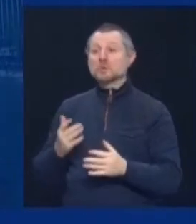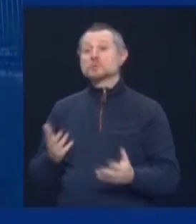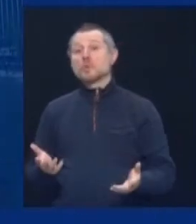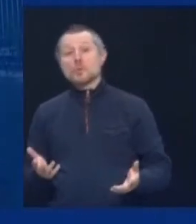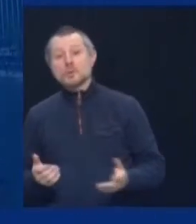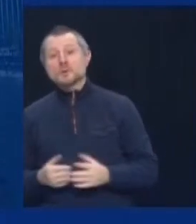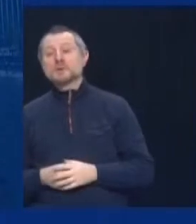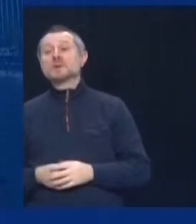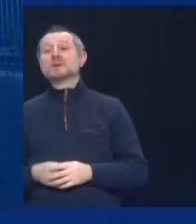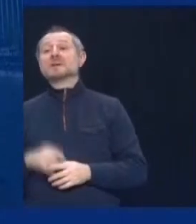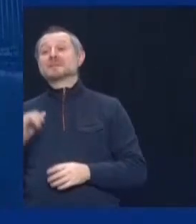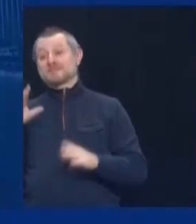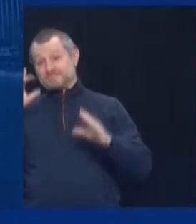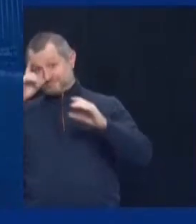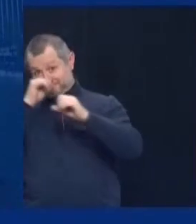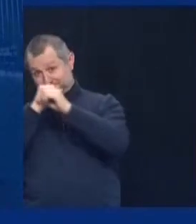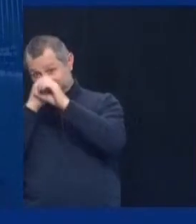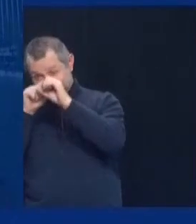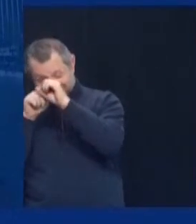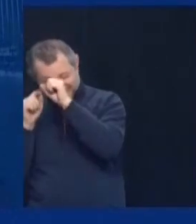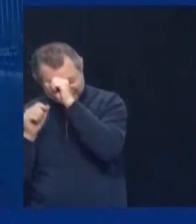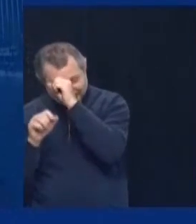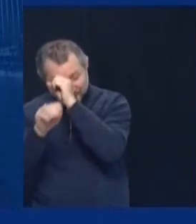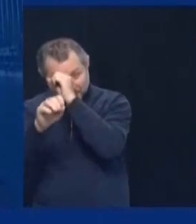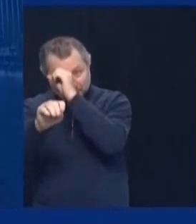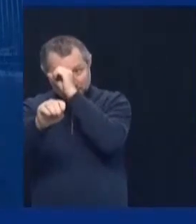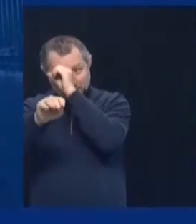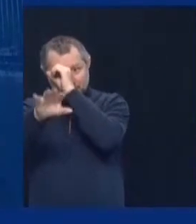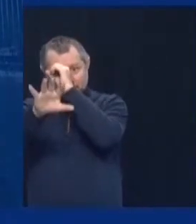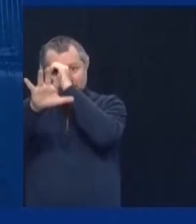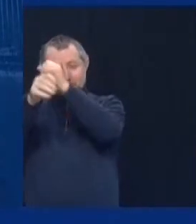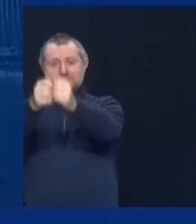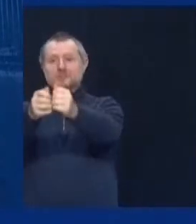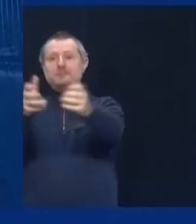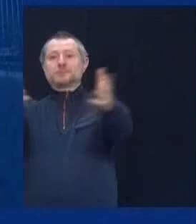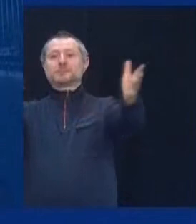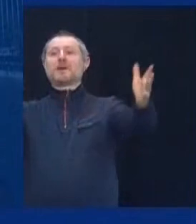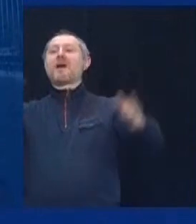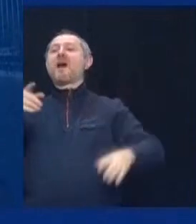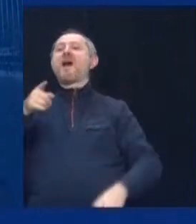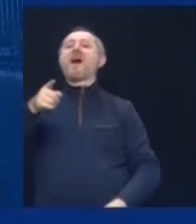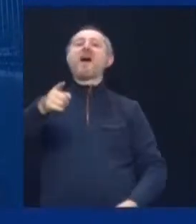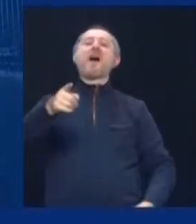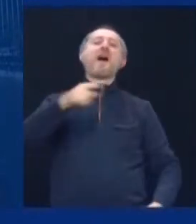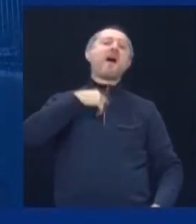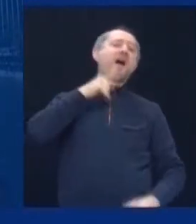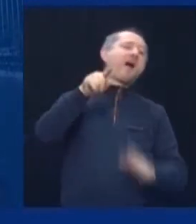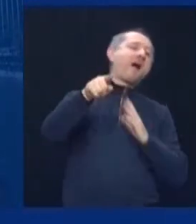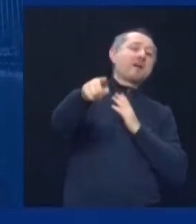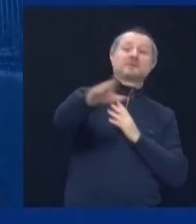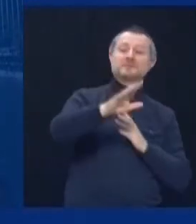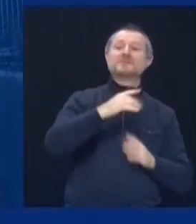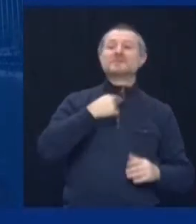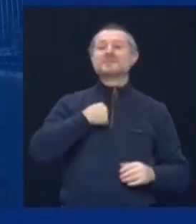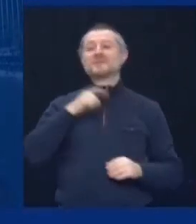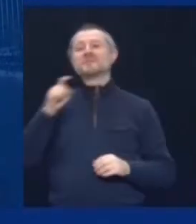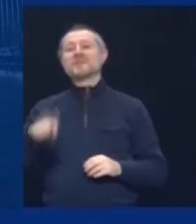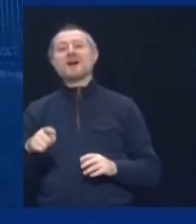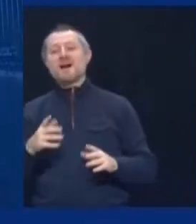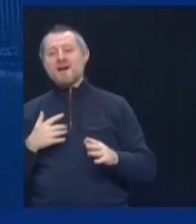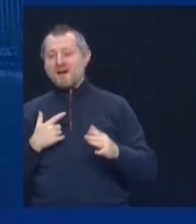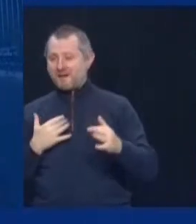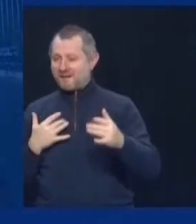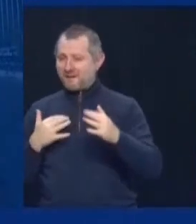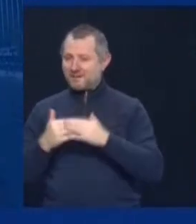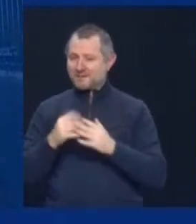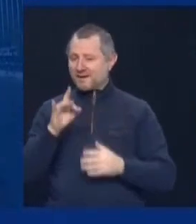a light at the end of the tunnel, but it's a long tunnel. We have to hit 75, 85%. Don't relax until that happens. You have